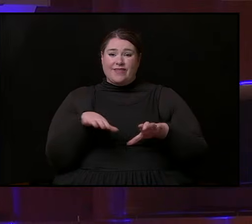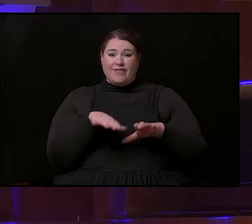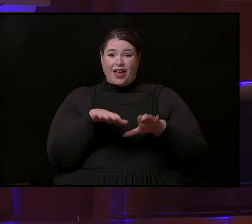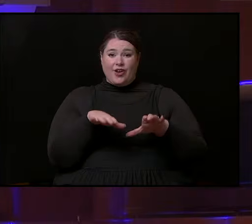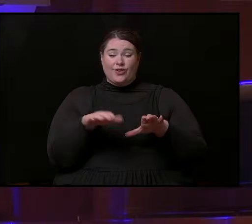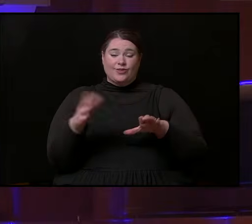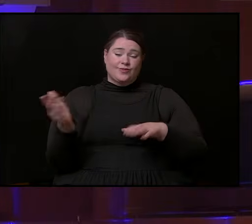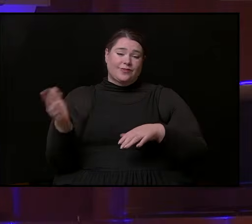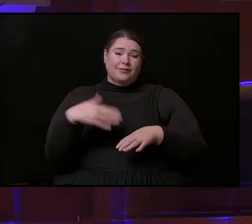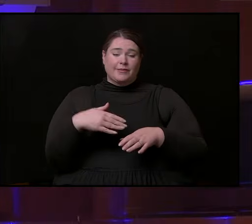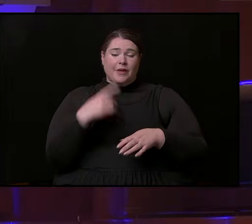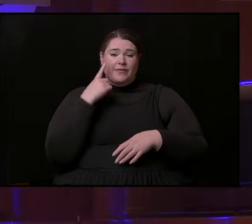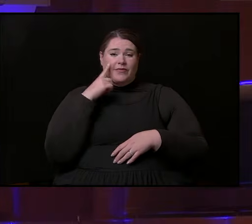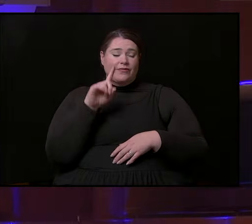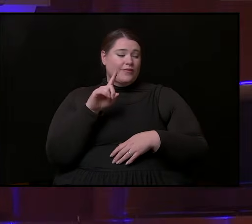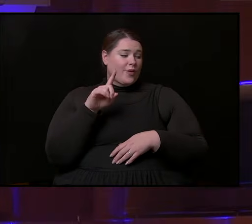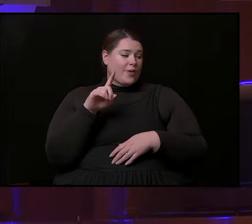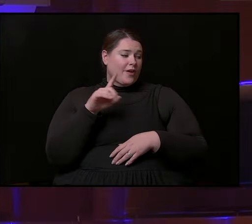Awards.